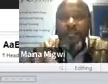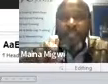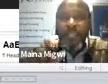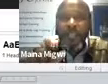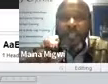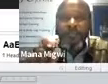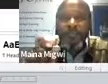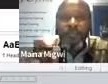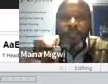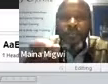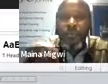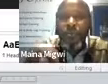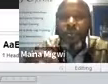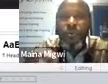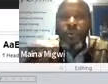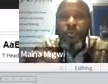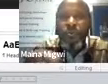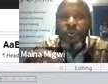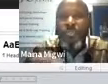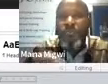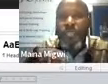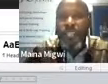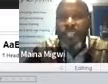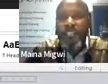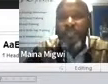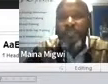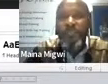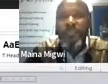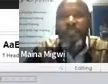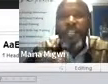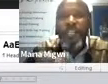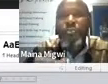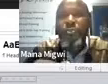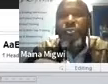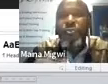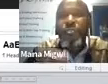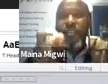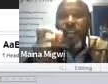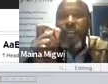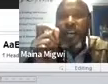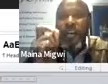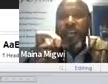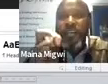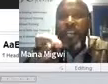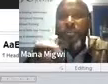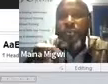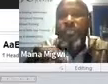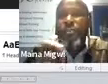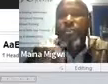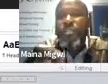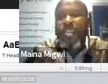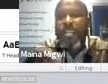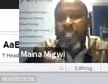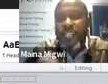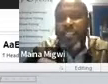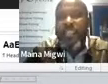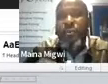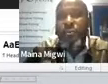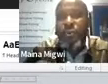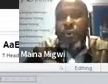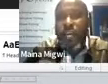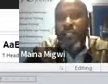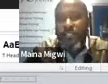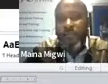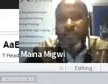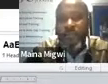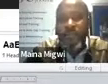these who opt for this mechanism come to it voluntarily. They are